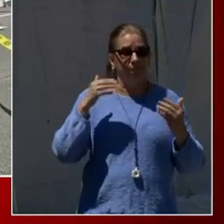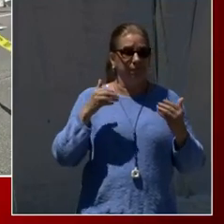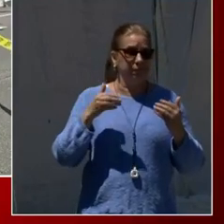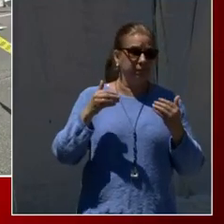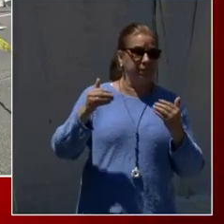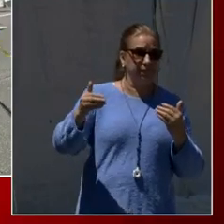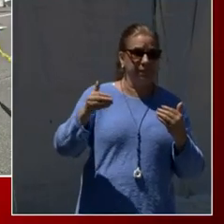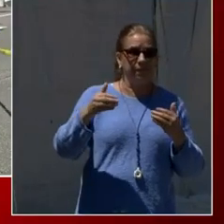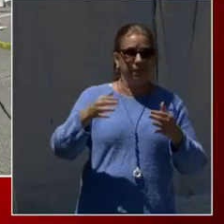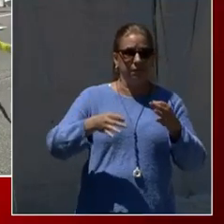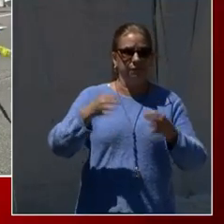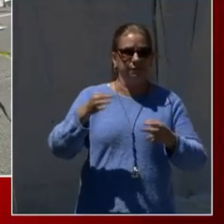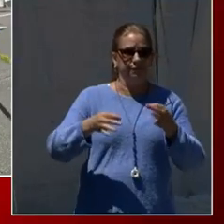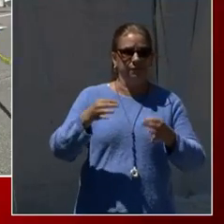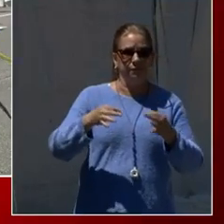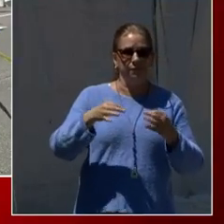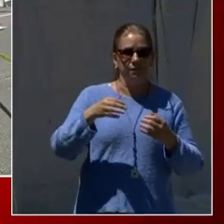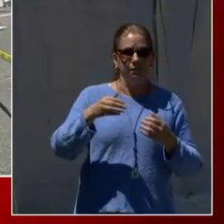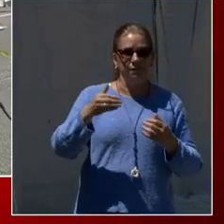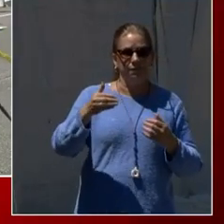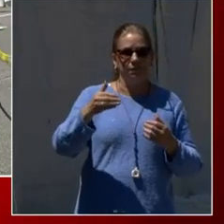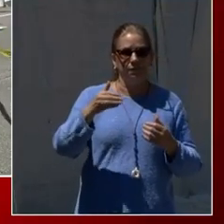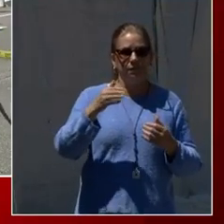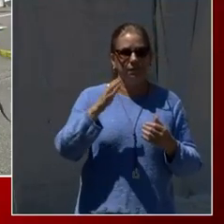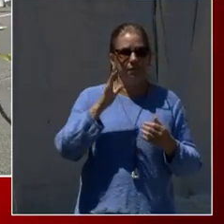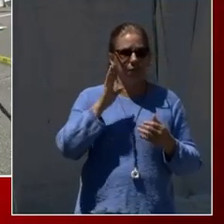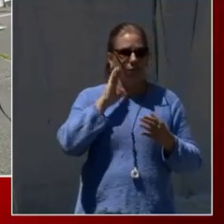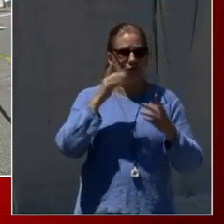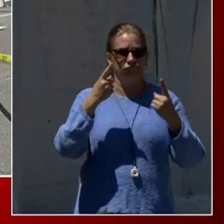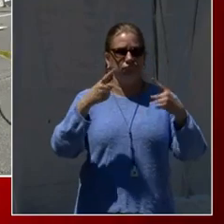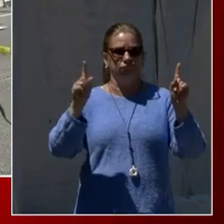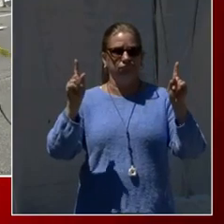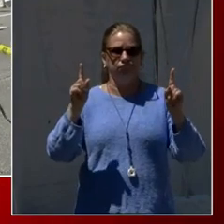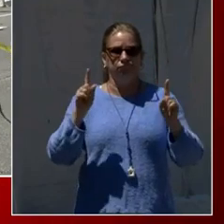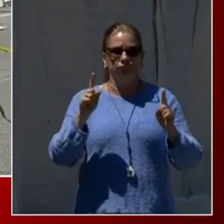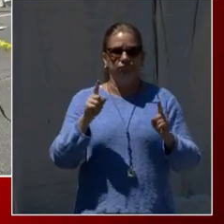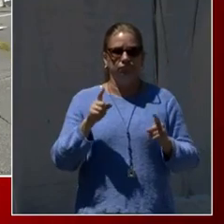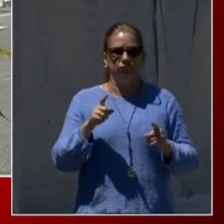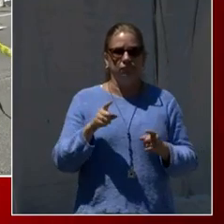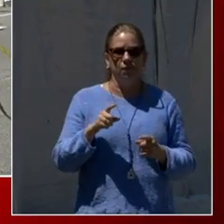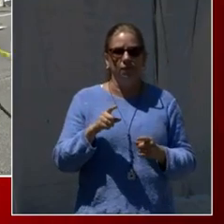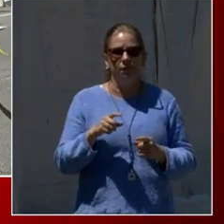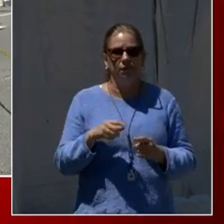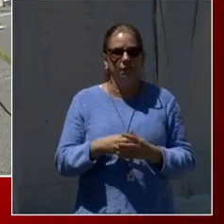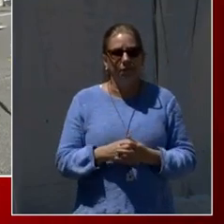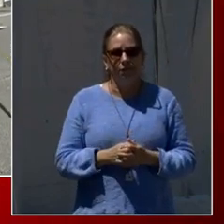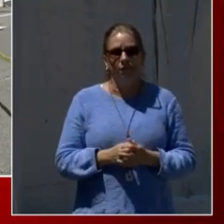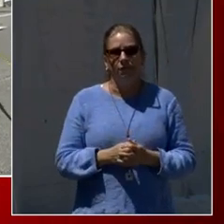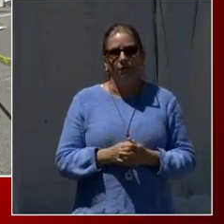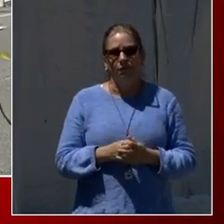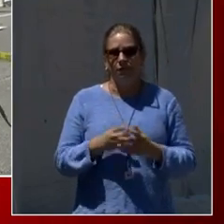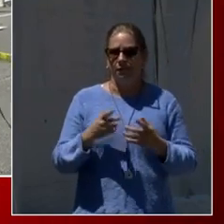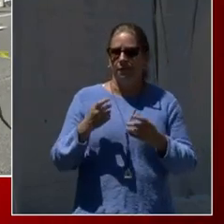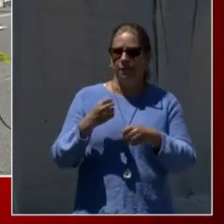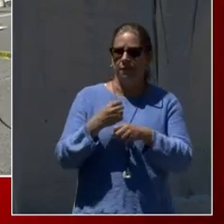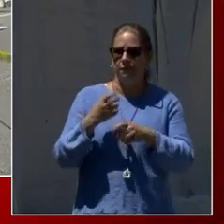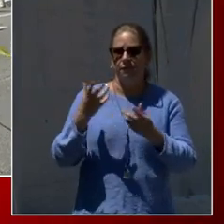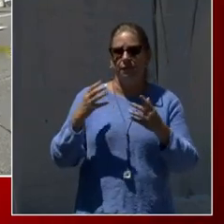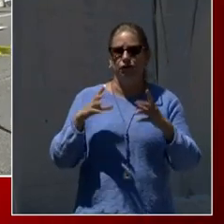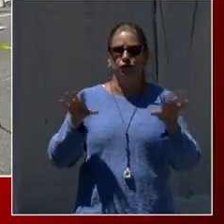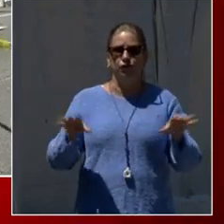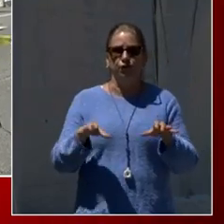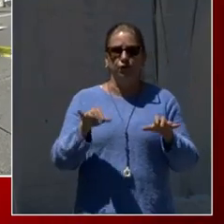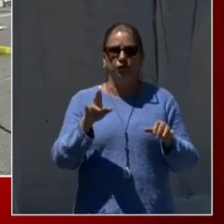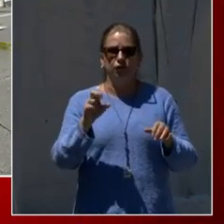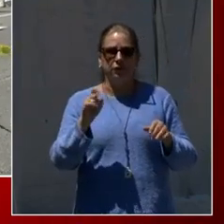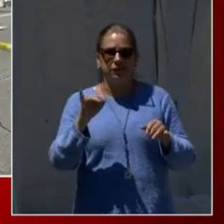forget of the impact of this. We're coming off or trying to come off of this COVID-19 issue. We're trying to save